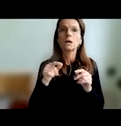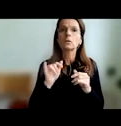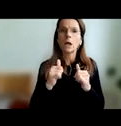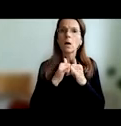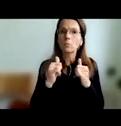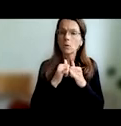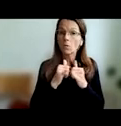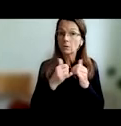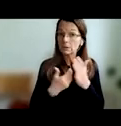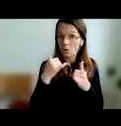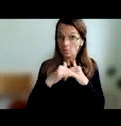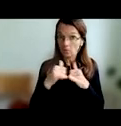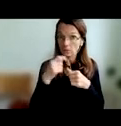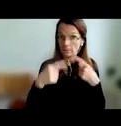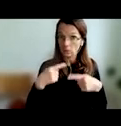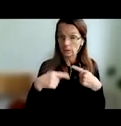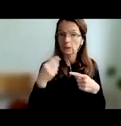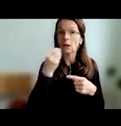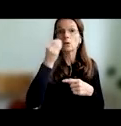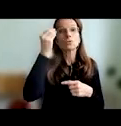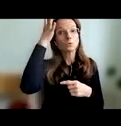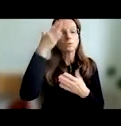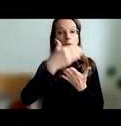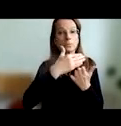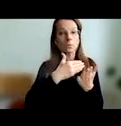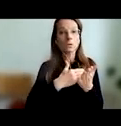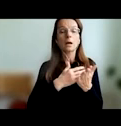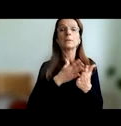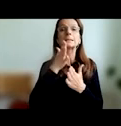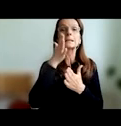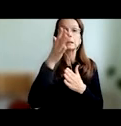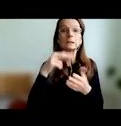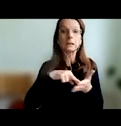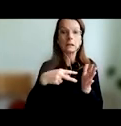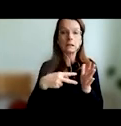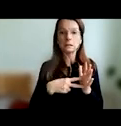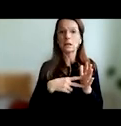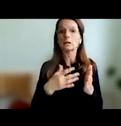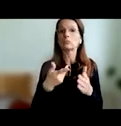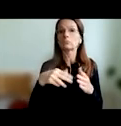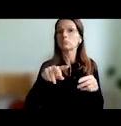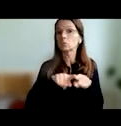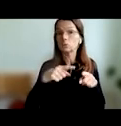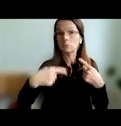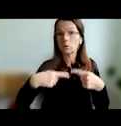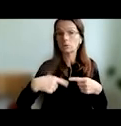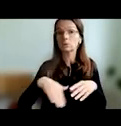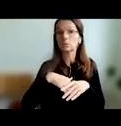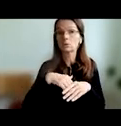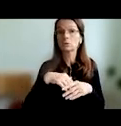of collected information on policy making, such as program